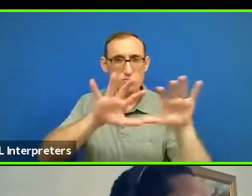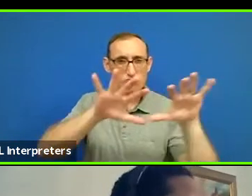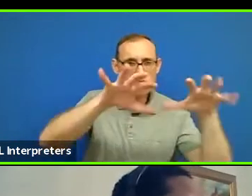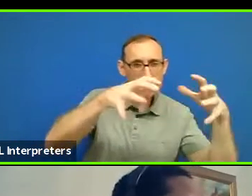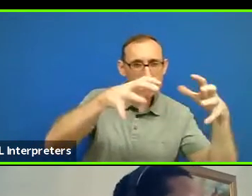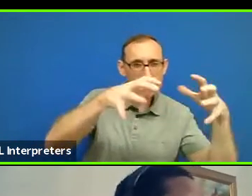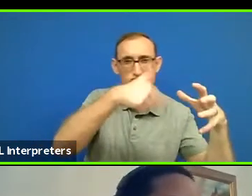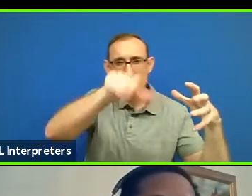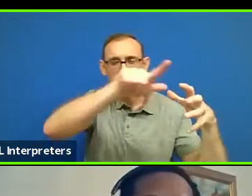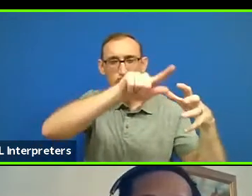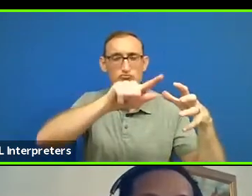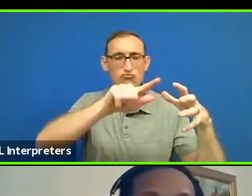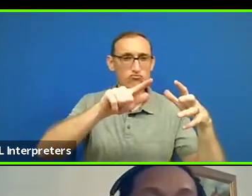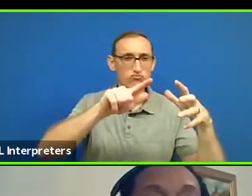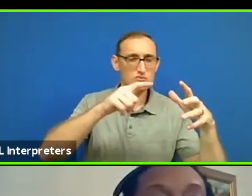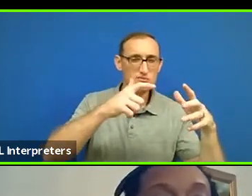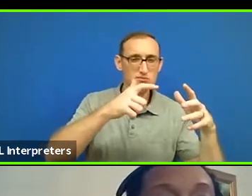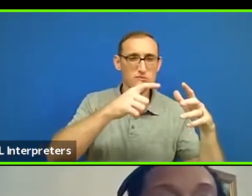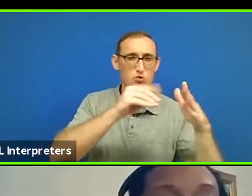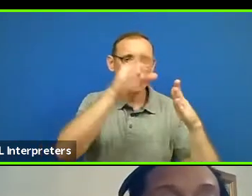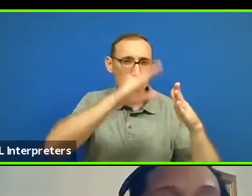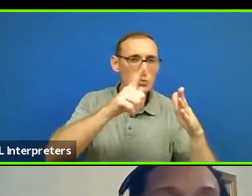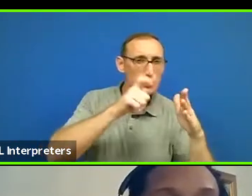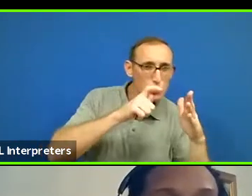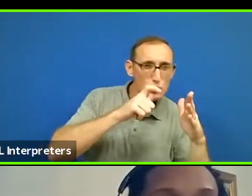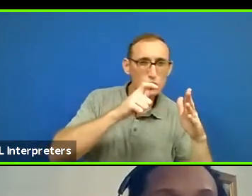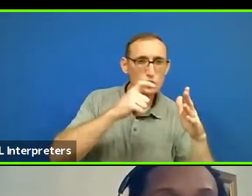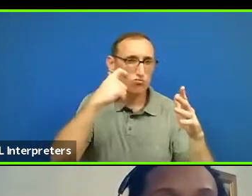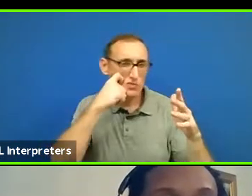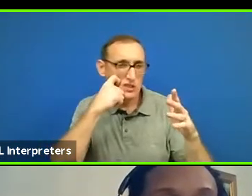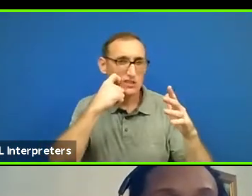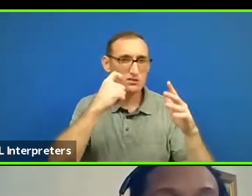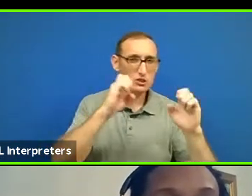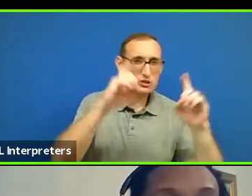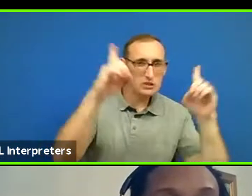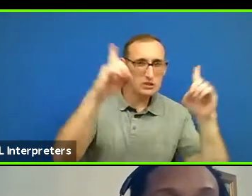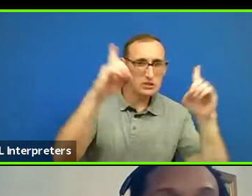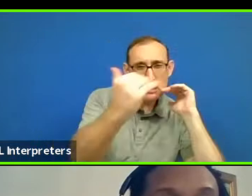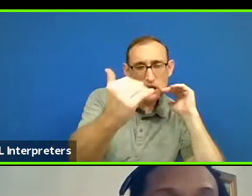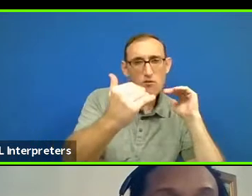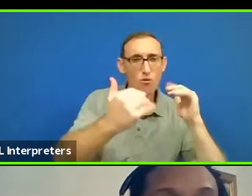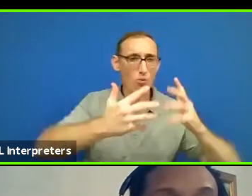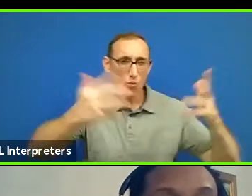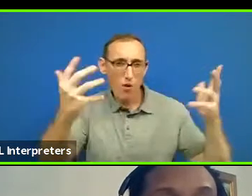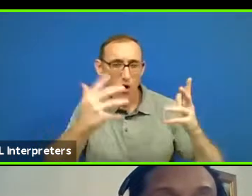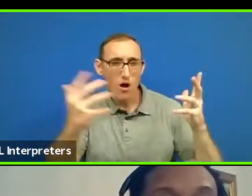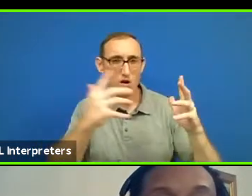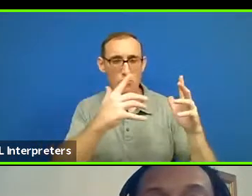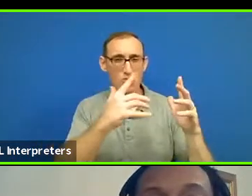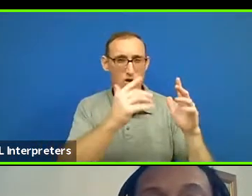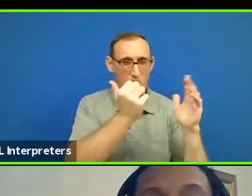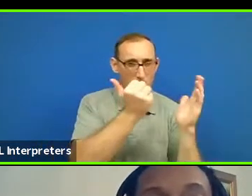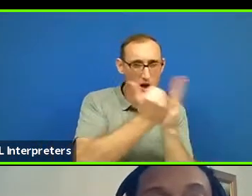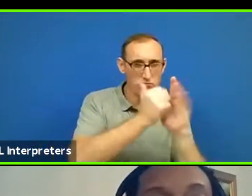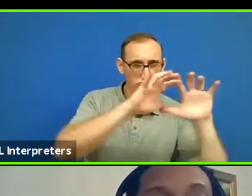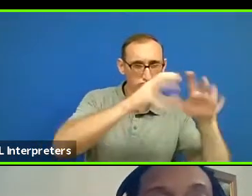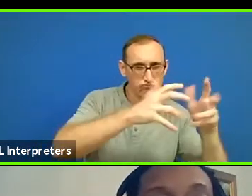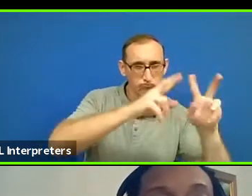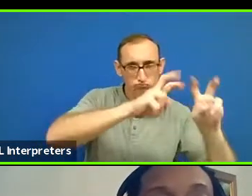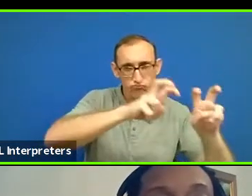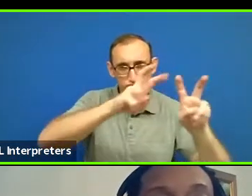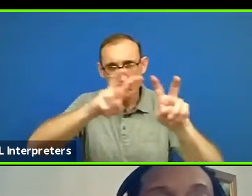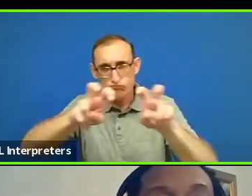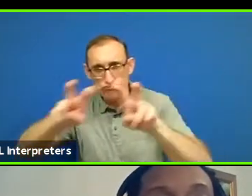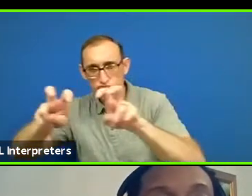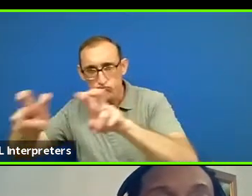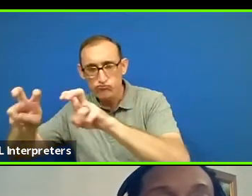students are and what their needs are. I could sure use a lot more. I've listened to Grace give a few talks about this, and it's always